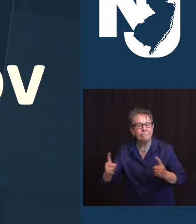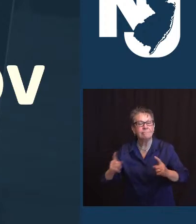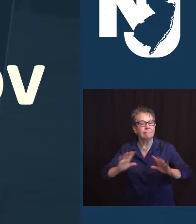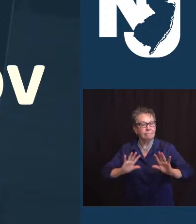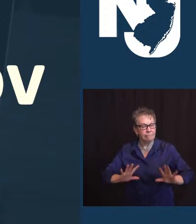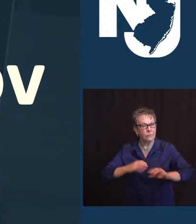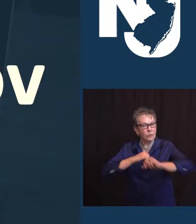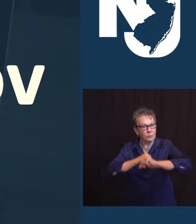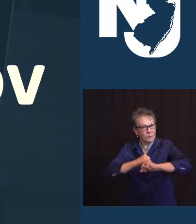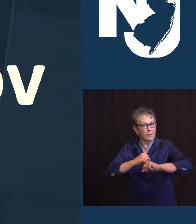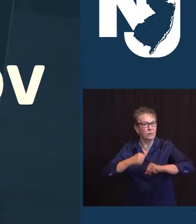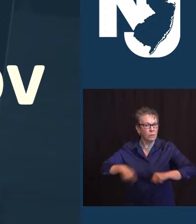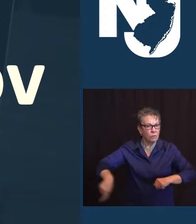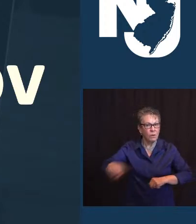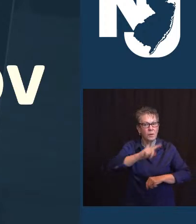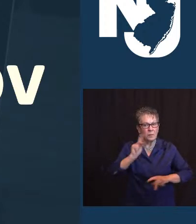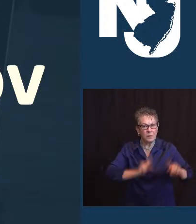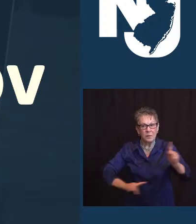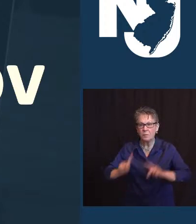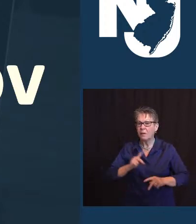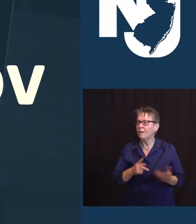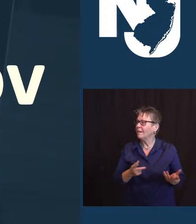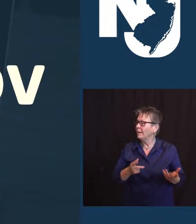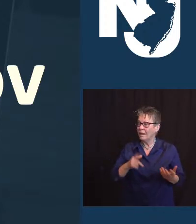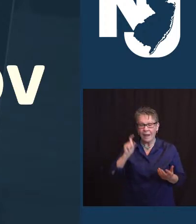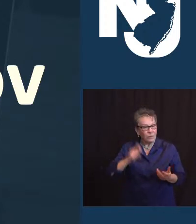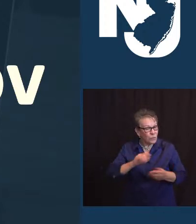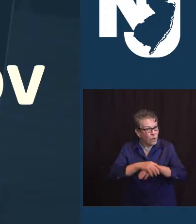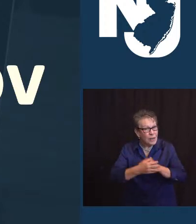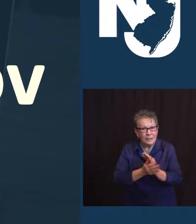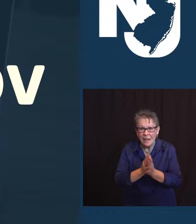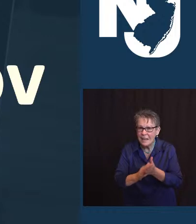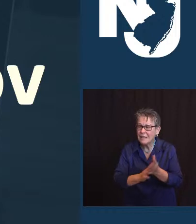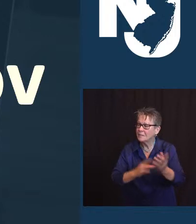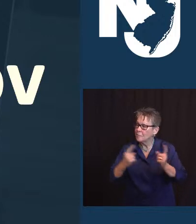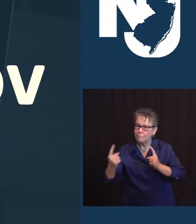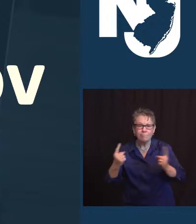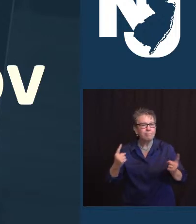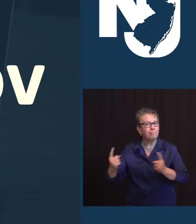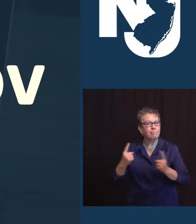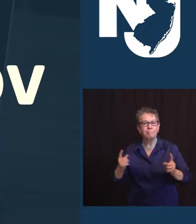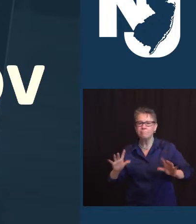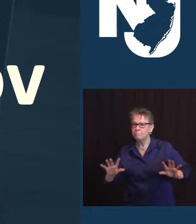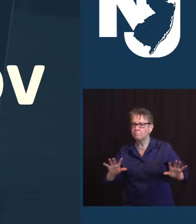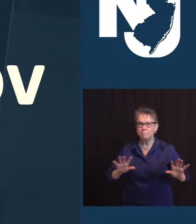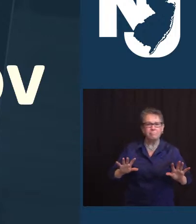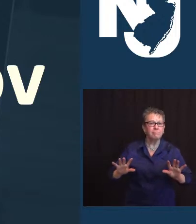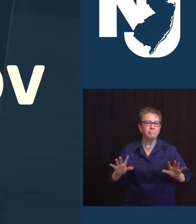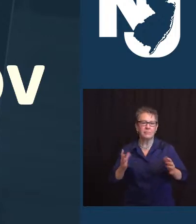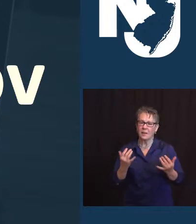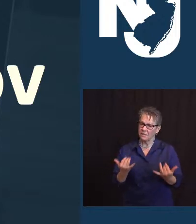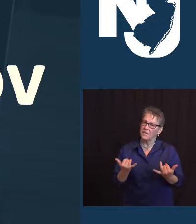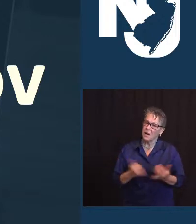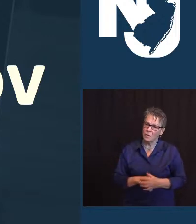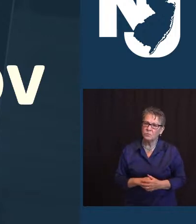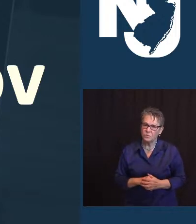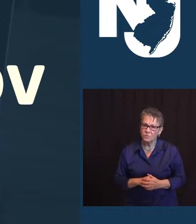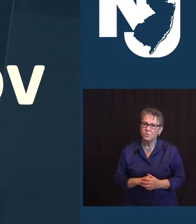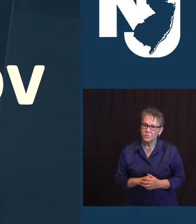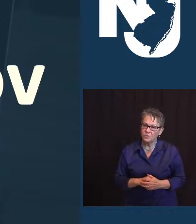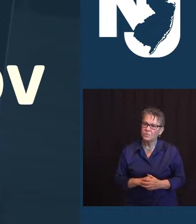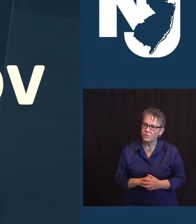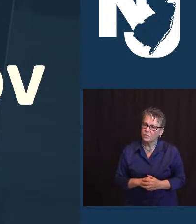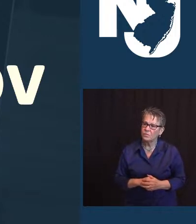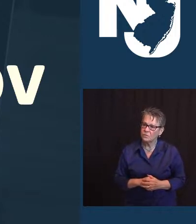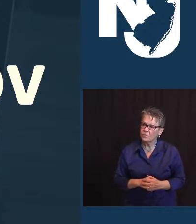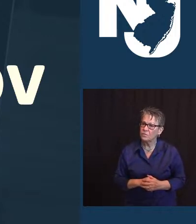you still need to wash your hands regularly with soap and water and to maintain social distances from others. Being vaccinated does not mean